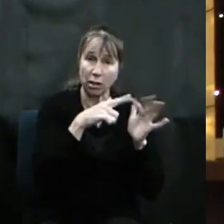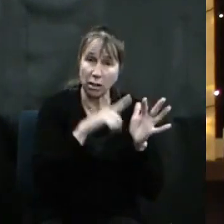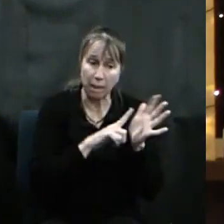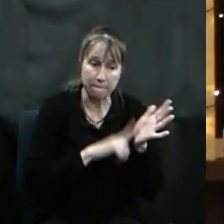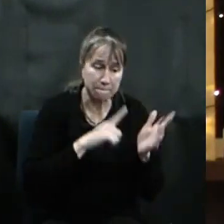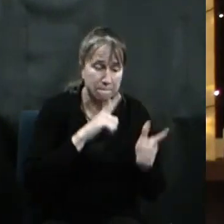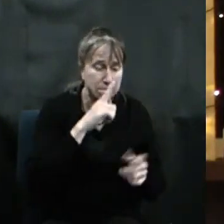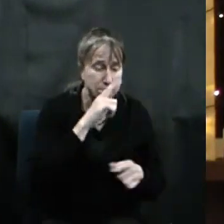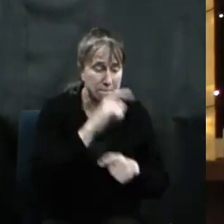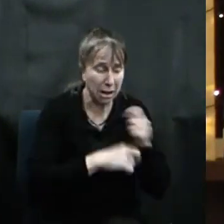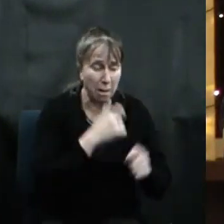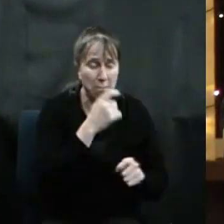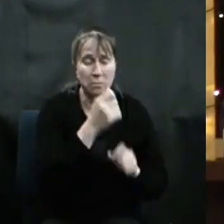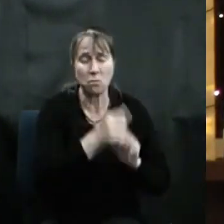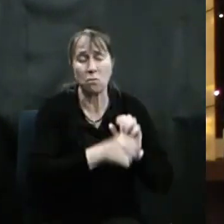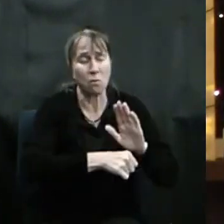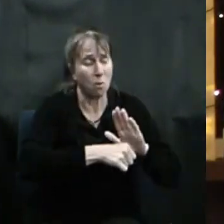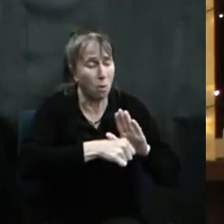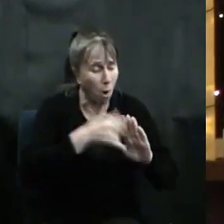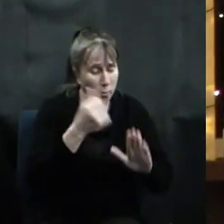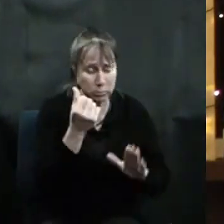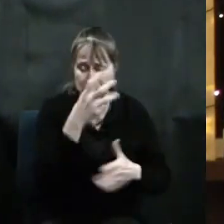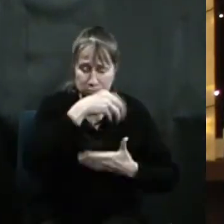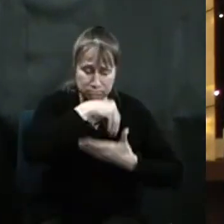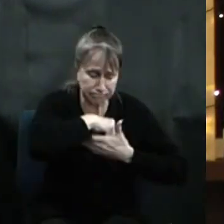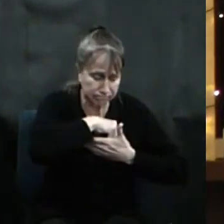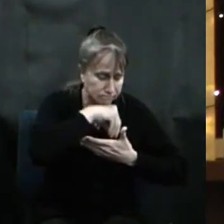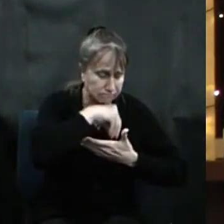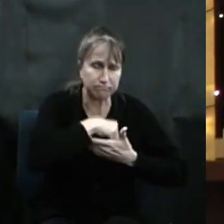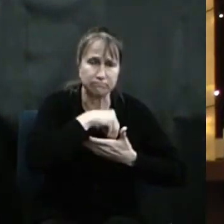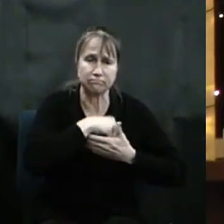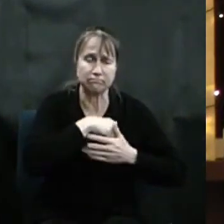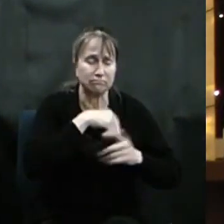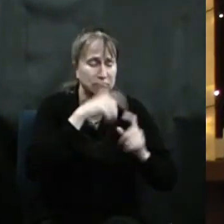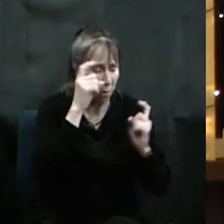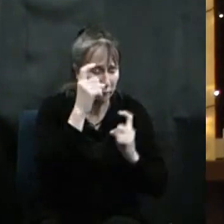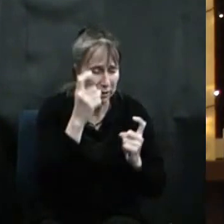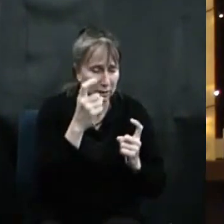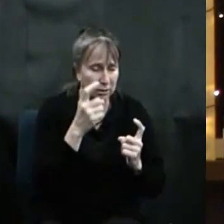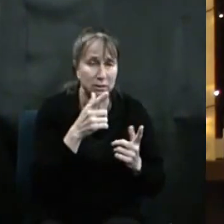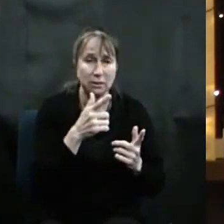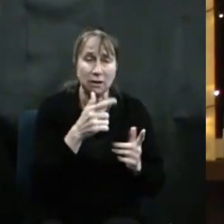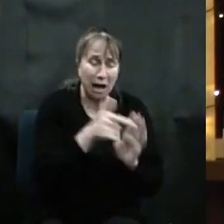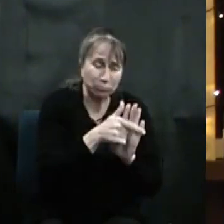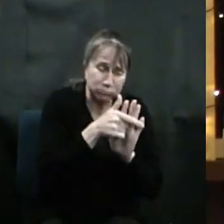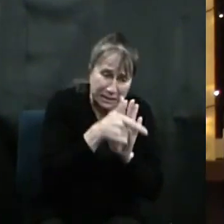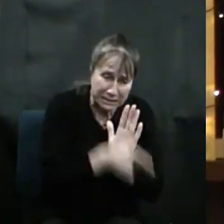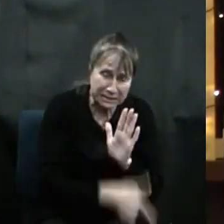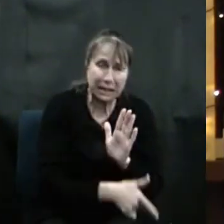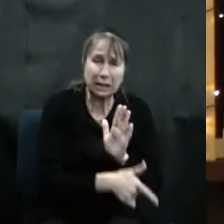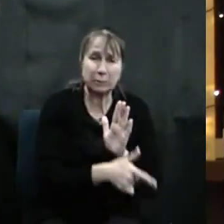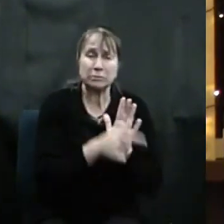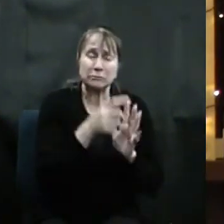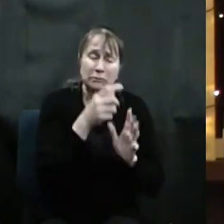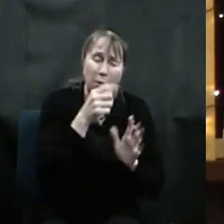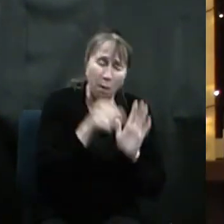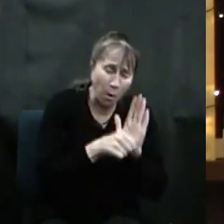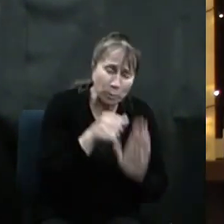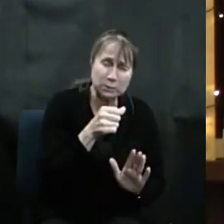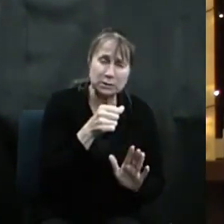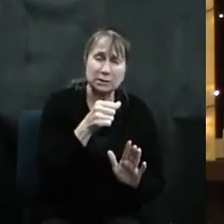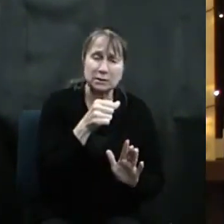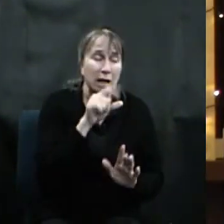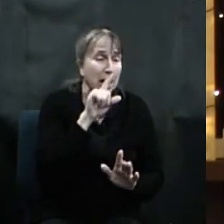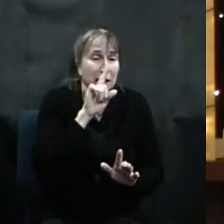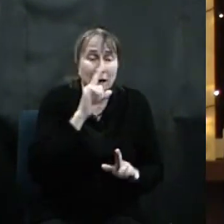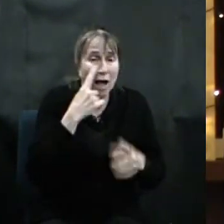despair. Such hopelessness that he couldn't even cry. Such despair that he could do